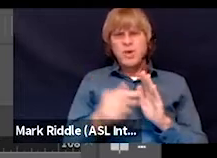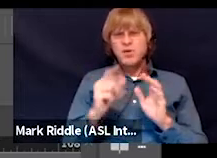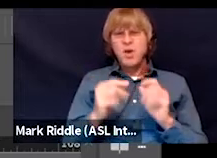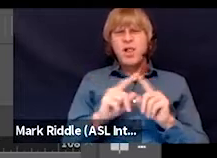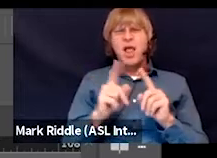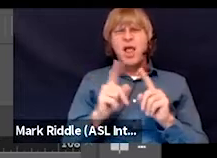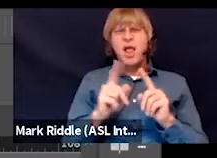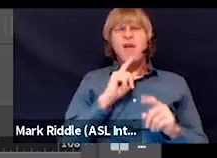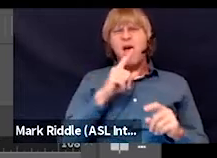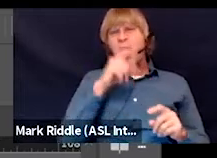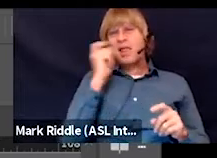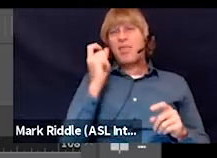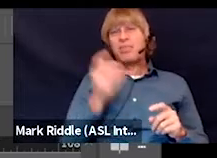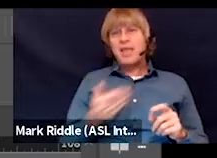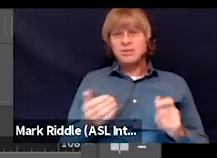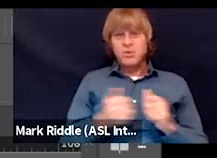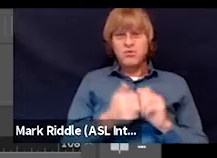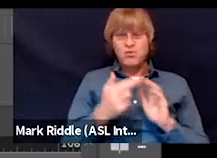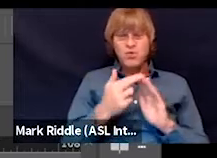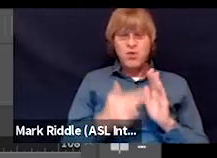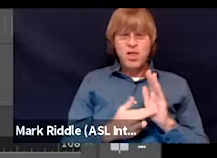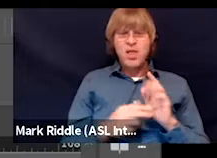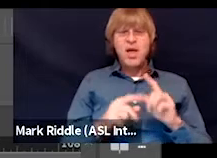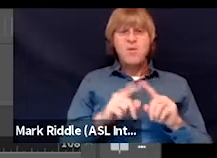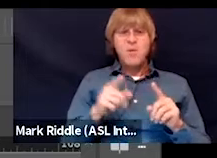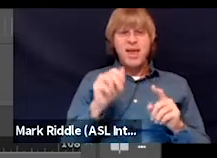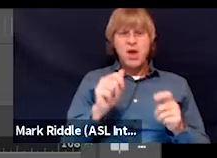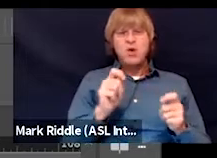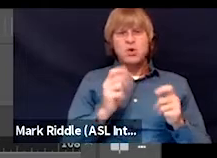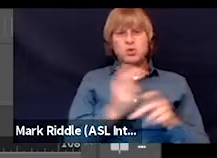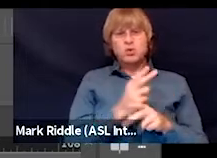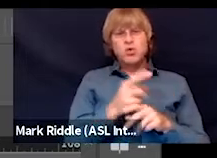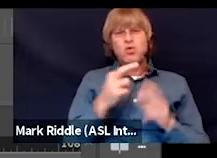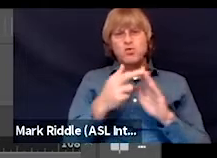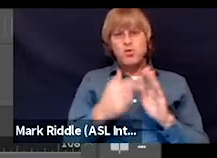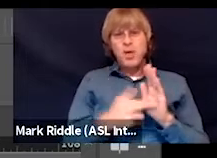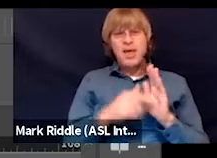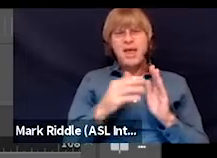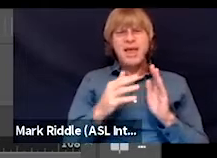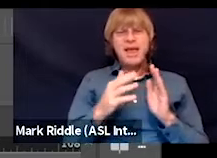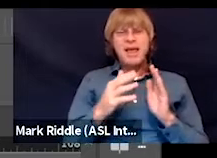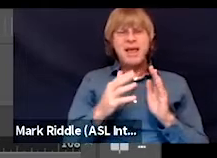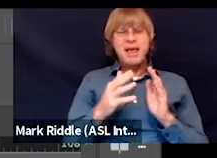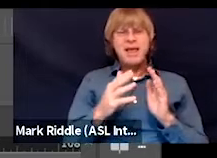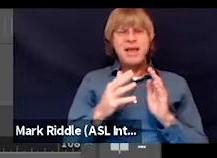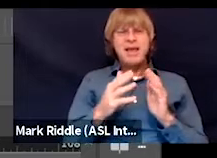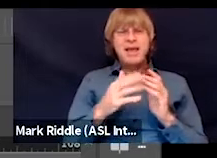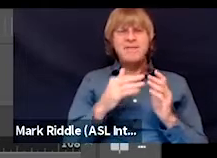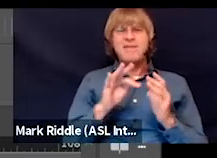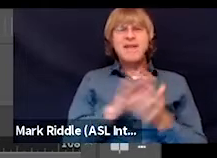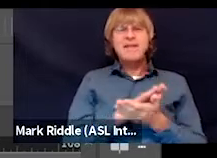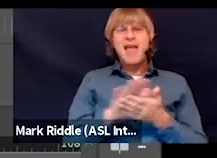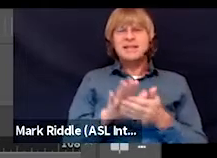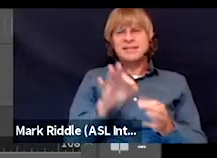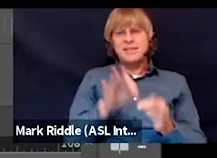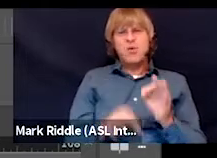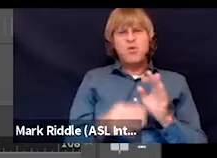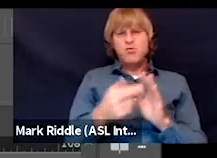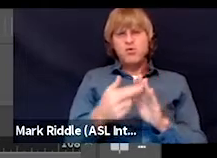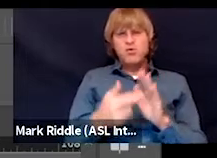lot of really ugly things with rules, but you can use rules if even, you know, a nice simple